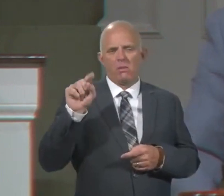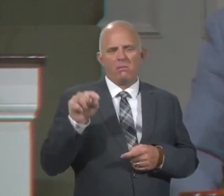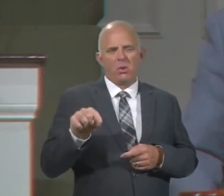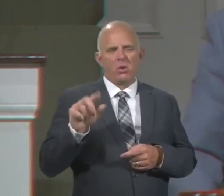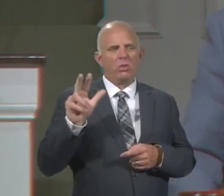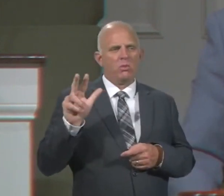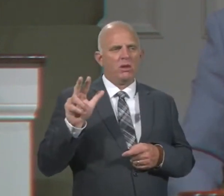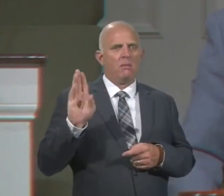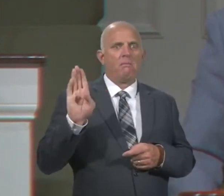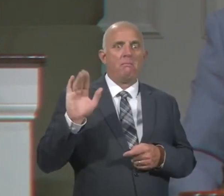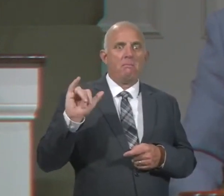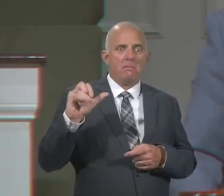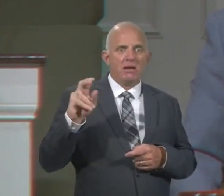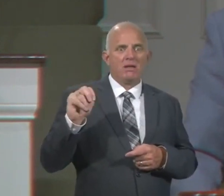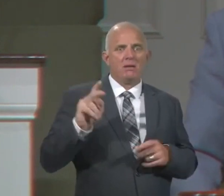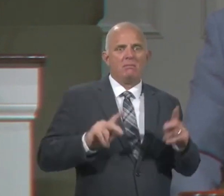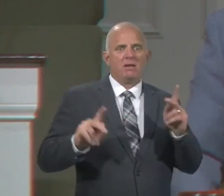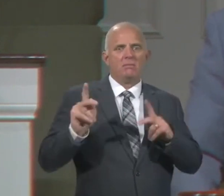million people.